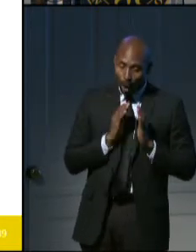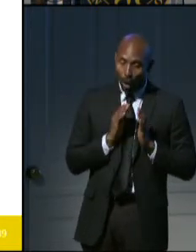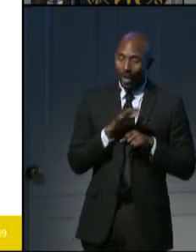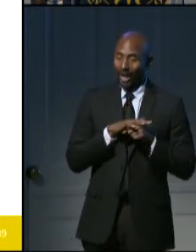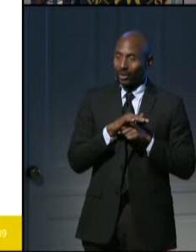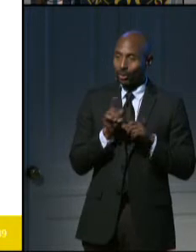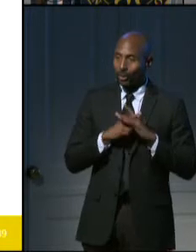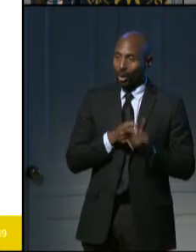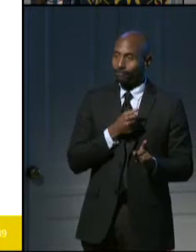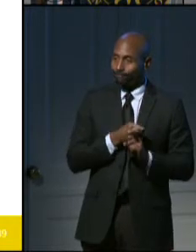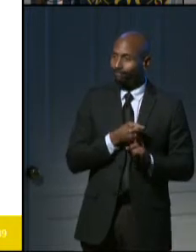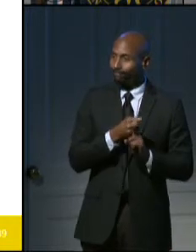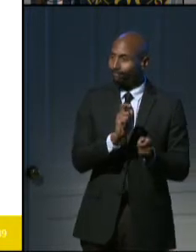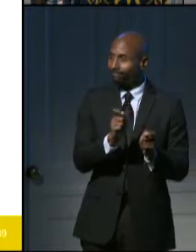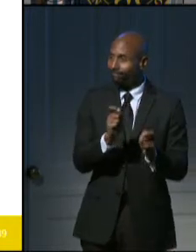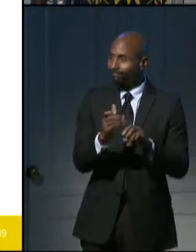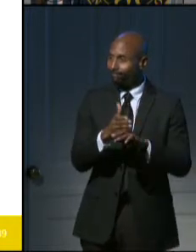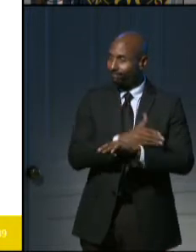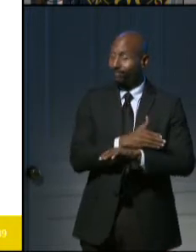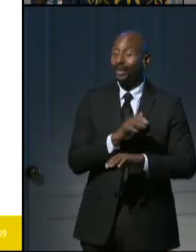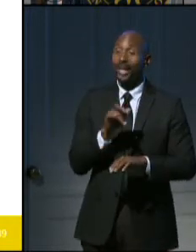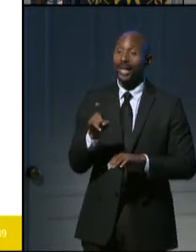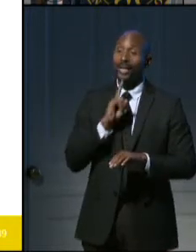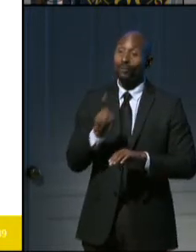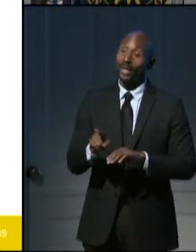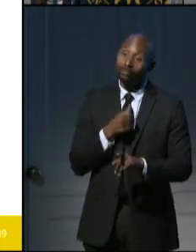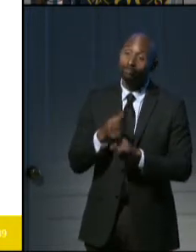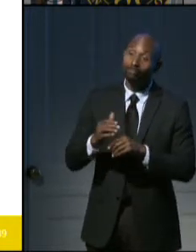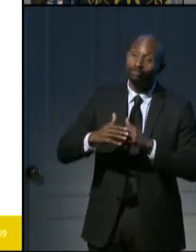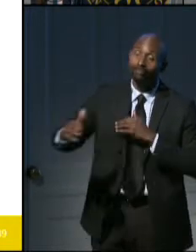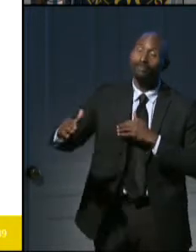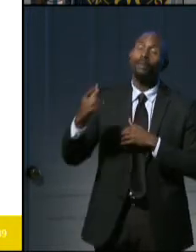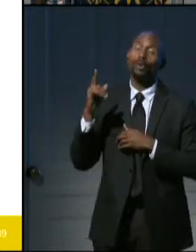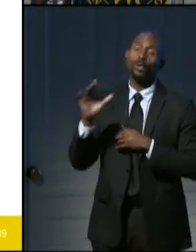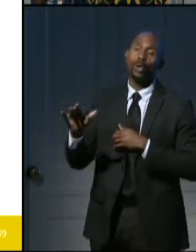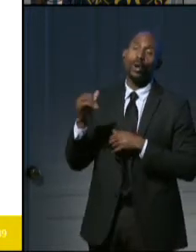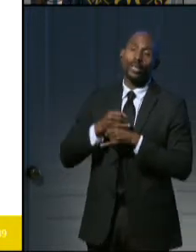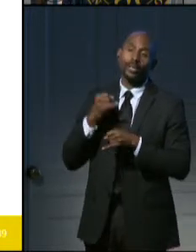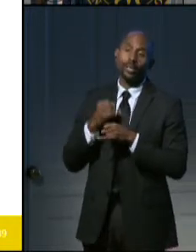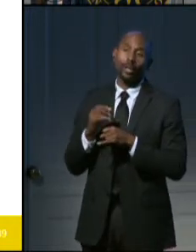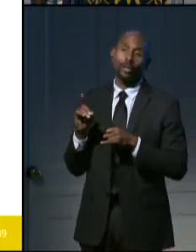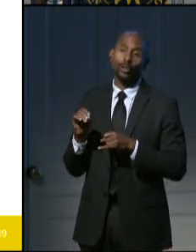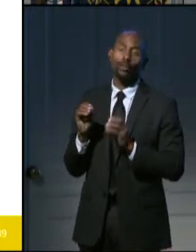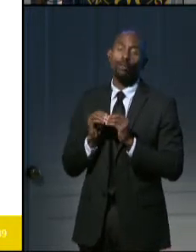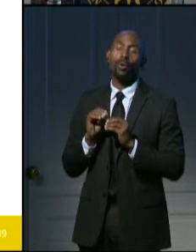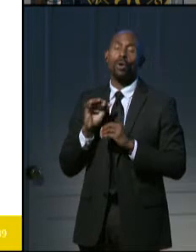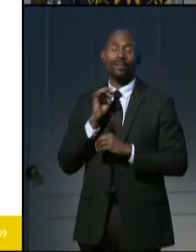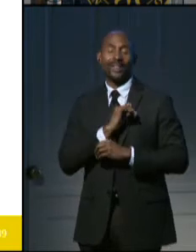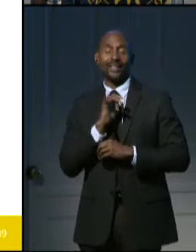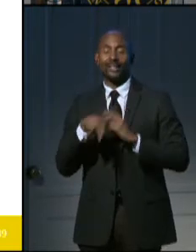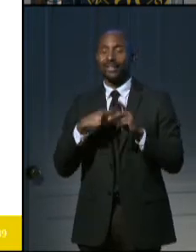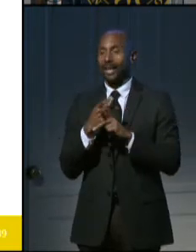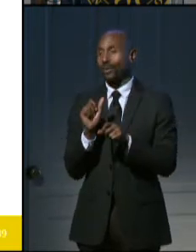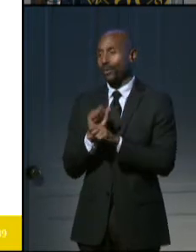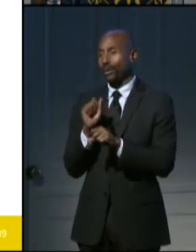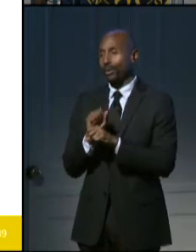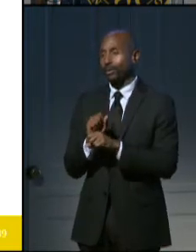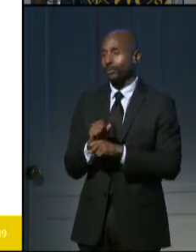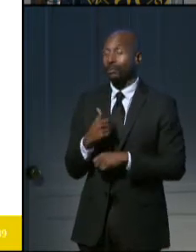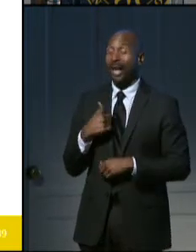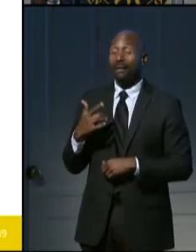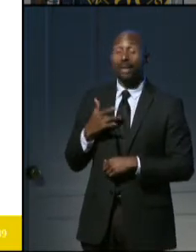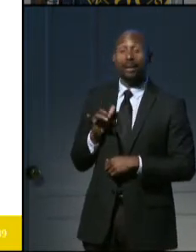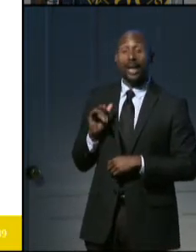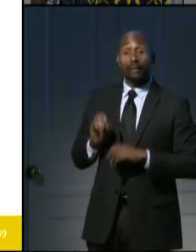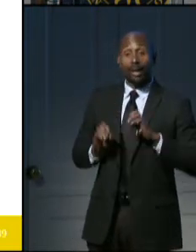difference, because that can really go a long way in getting your institution to do more of this type of work. I really feel like evaluation can be